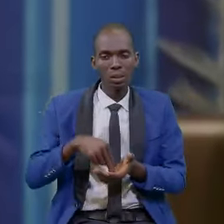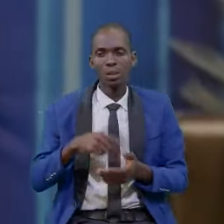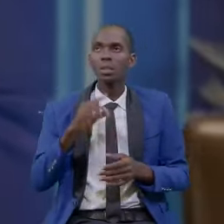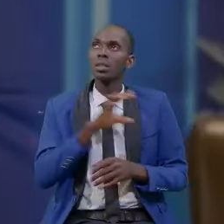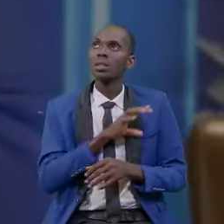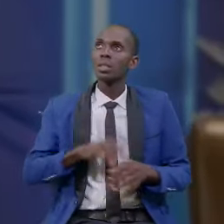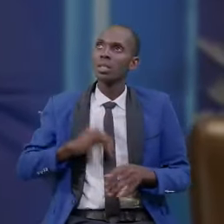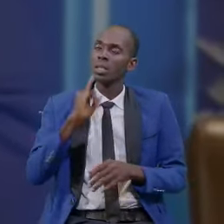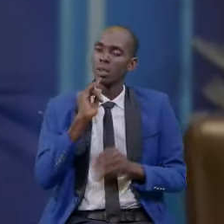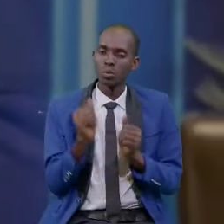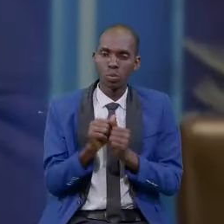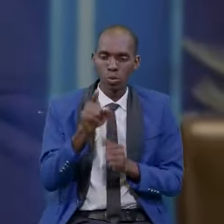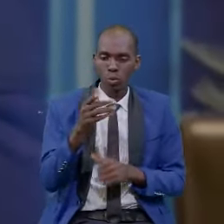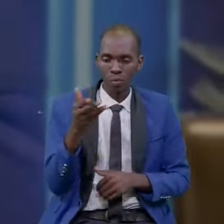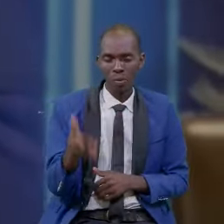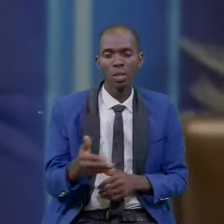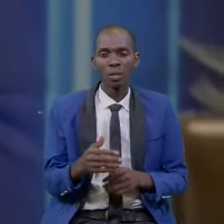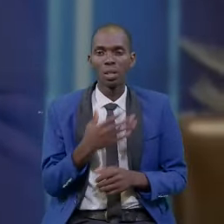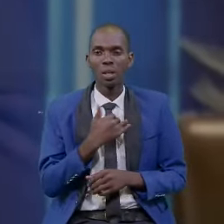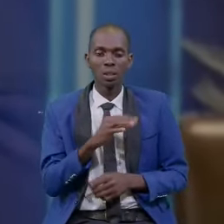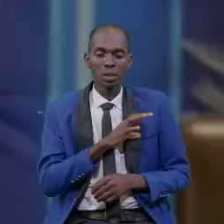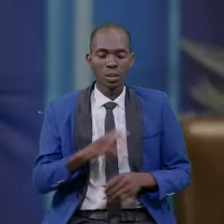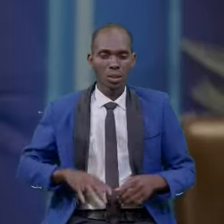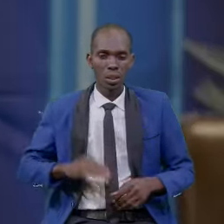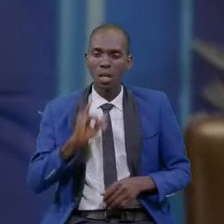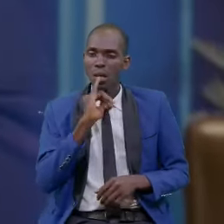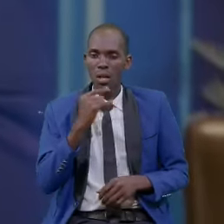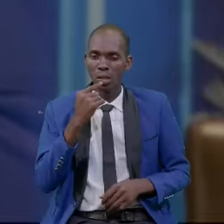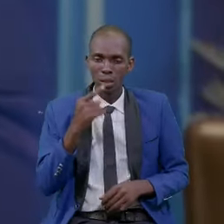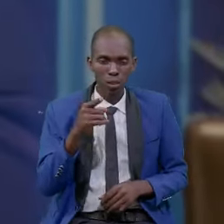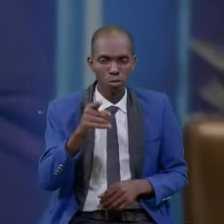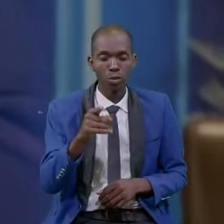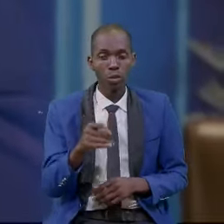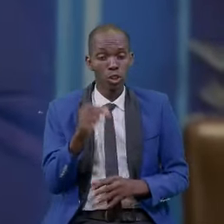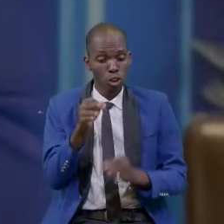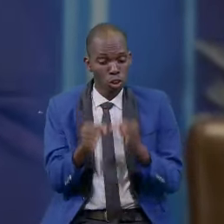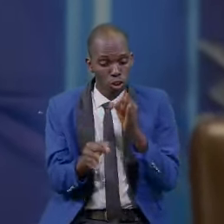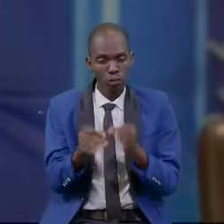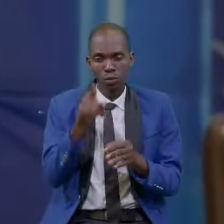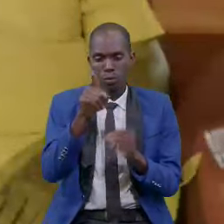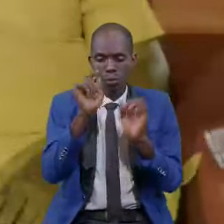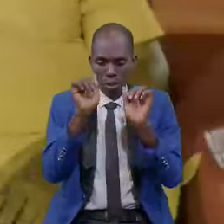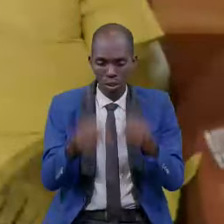you, hey, you can believe. Thank God you believe.